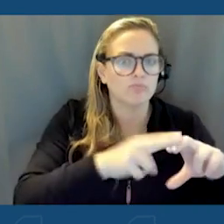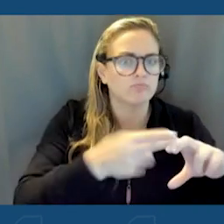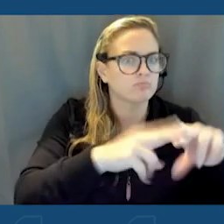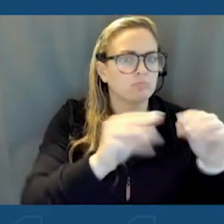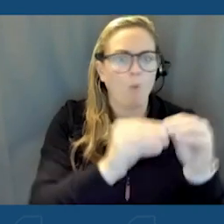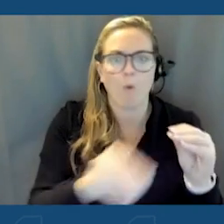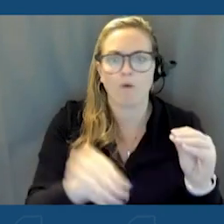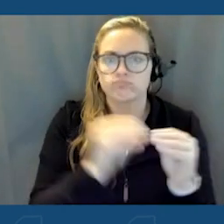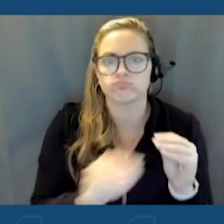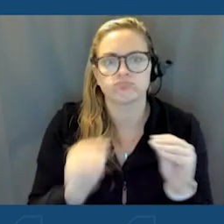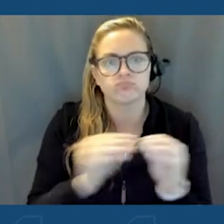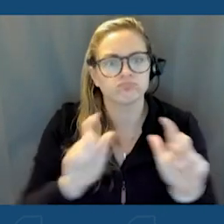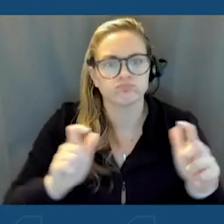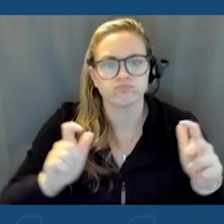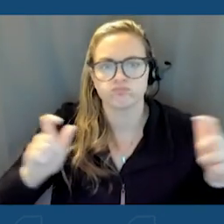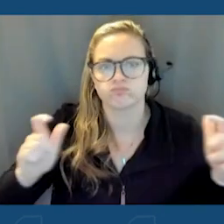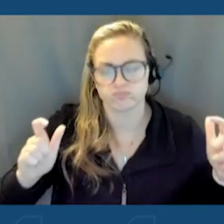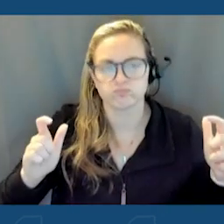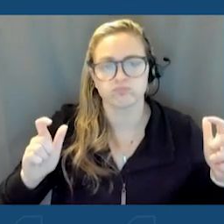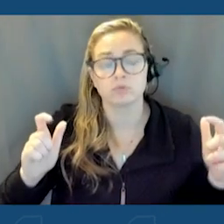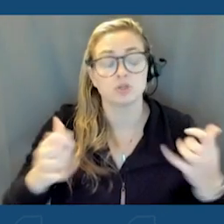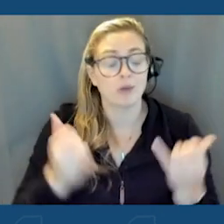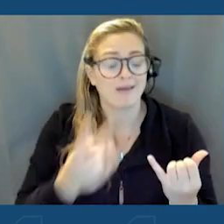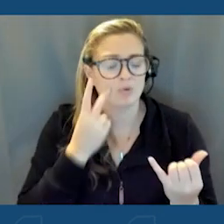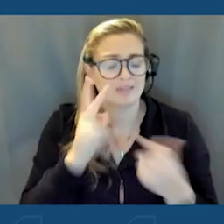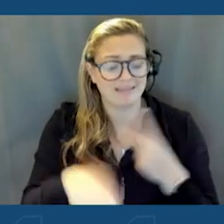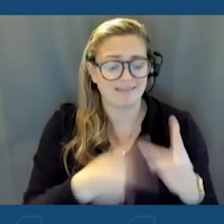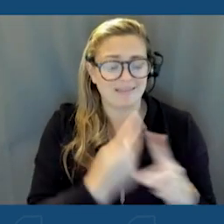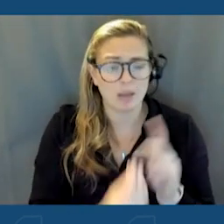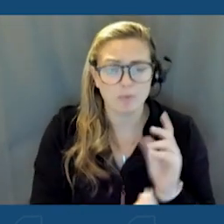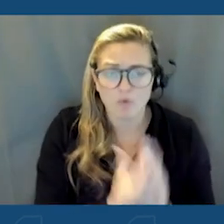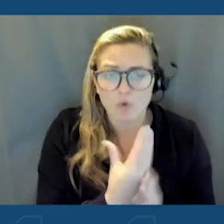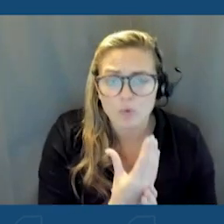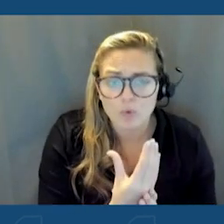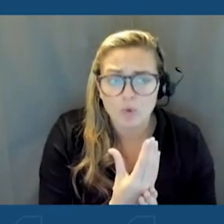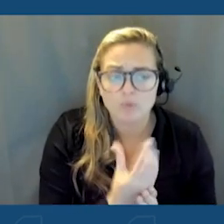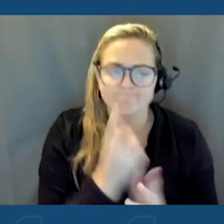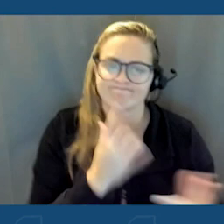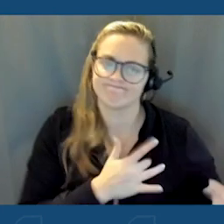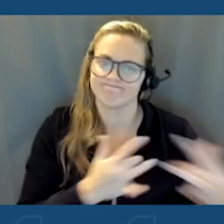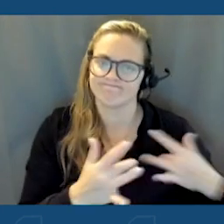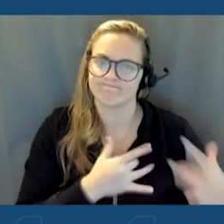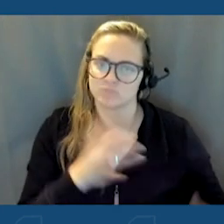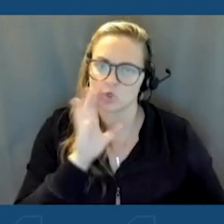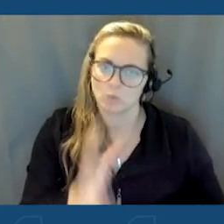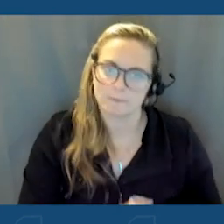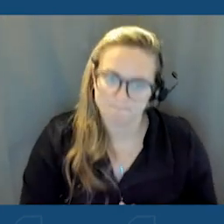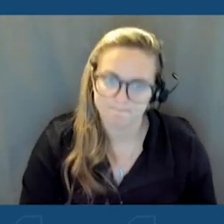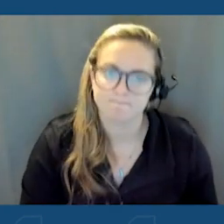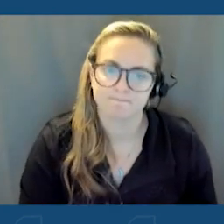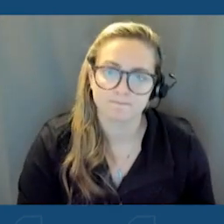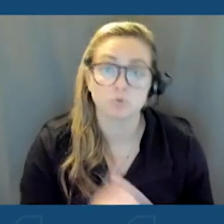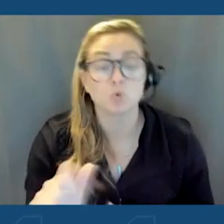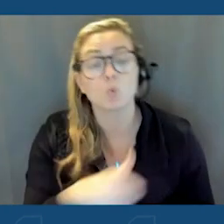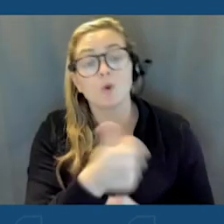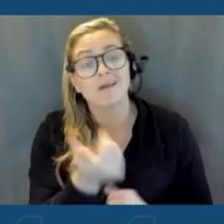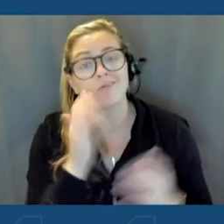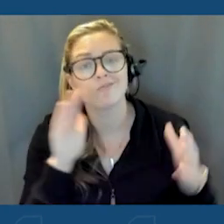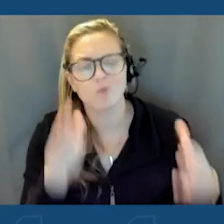grown incredibly. And so when you see that kind of growth in one area, you get concerned. So this is another focus that they can